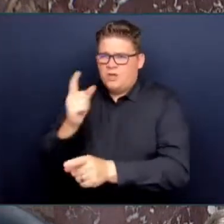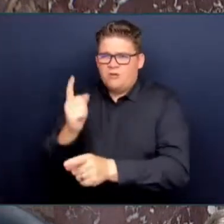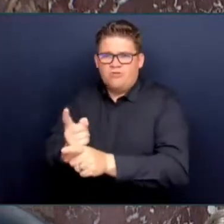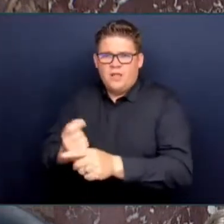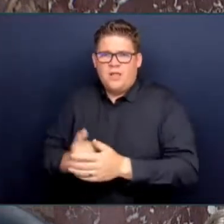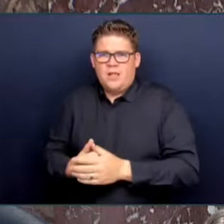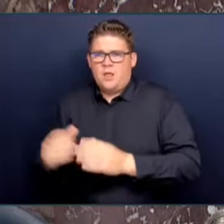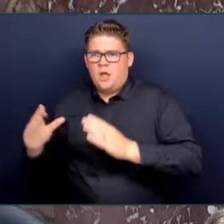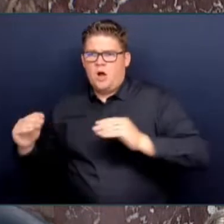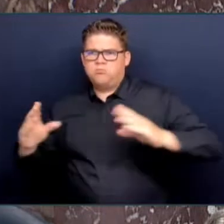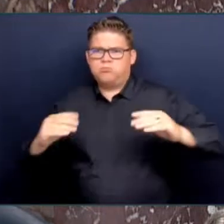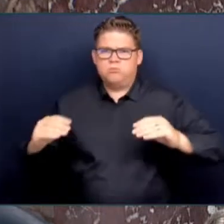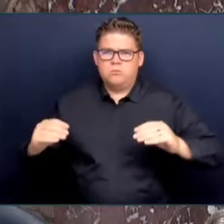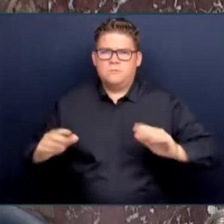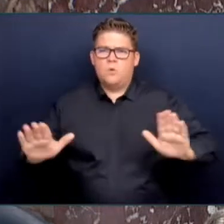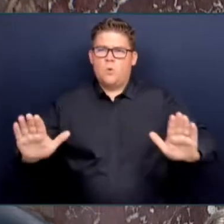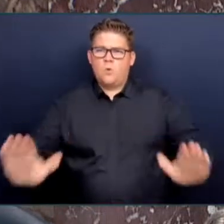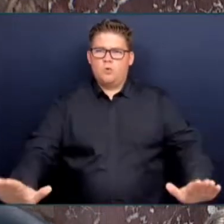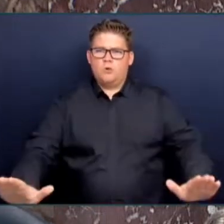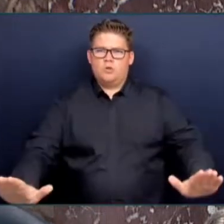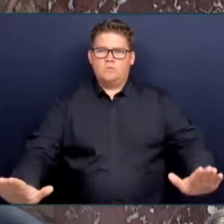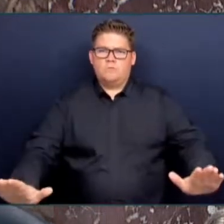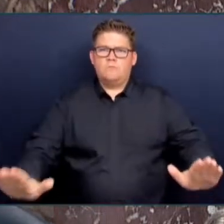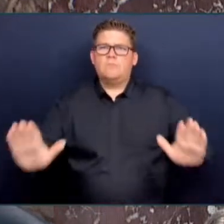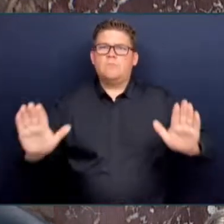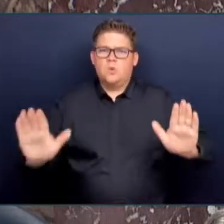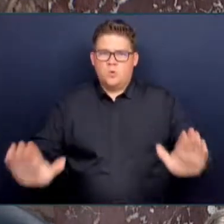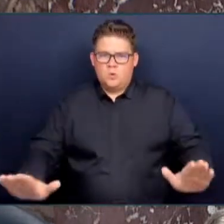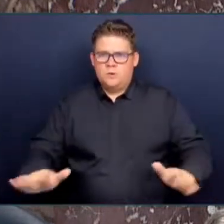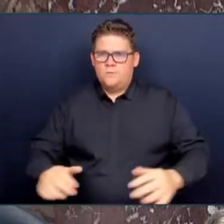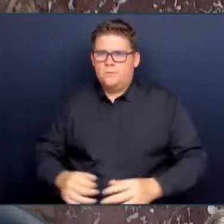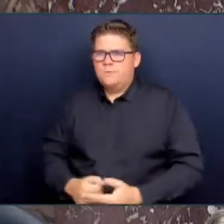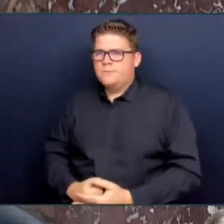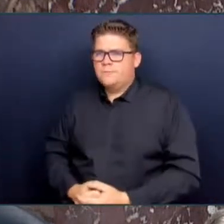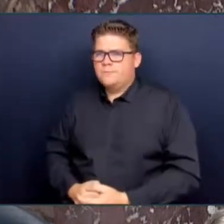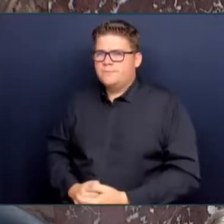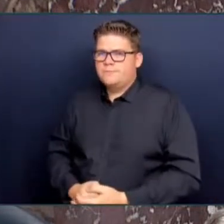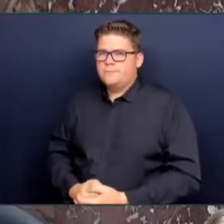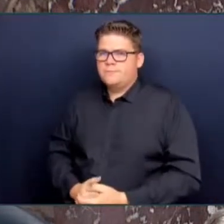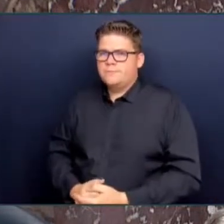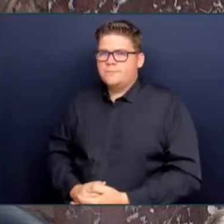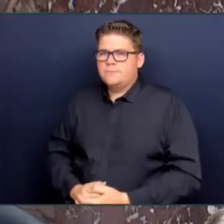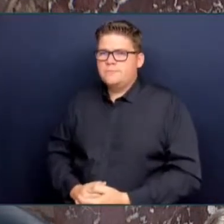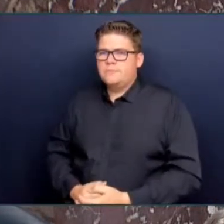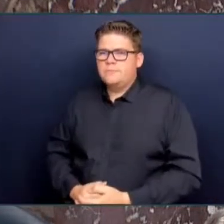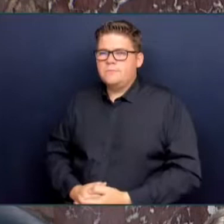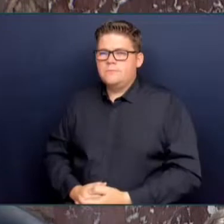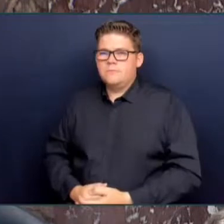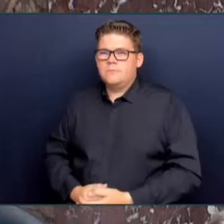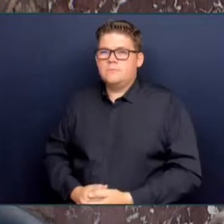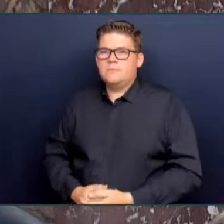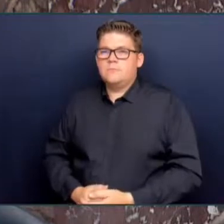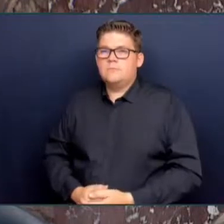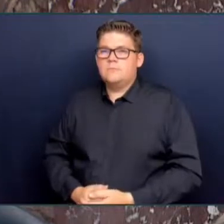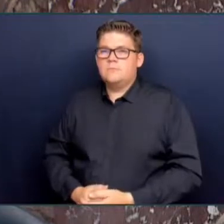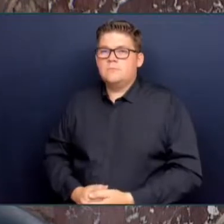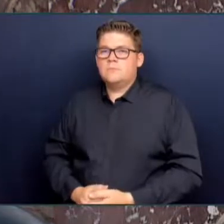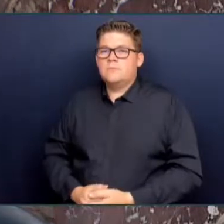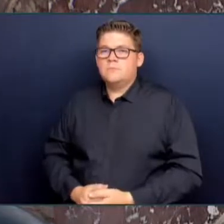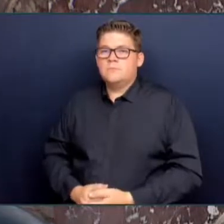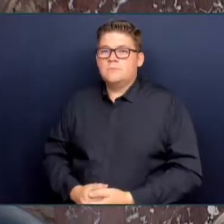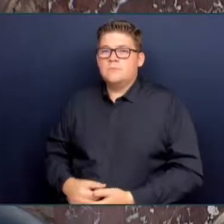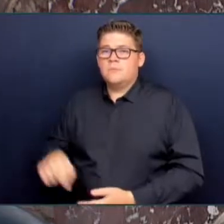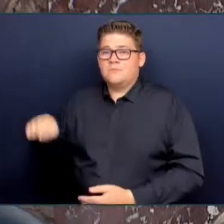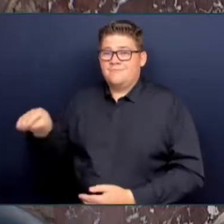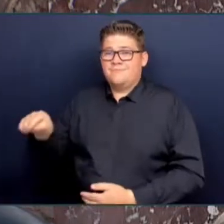hear the question, please. It's important to understand, Mr. Speaker, that if the speculation tax was supposed to take care of speculators,